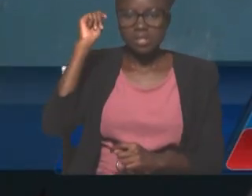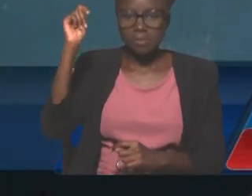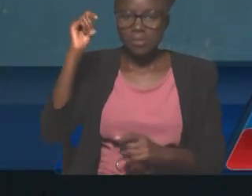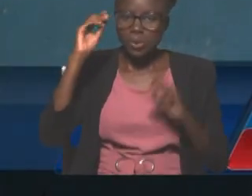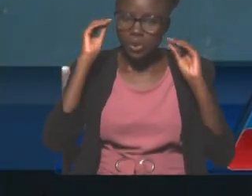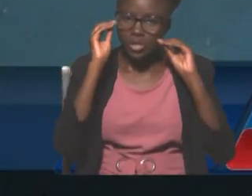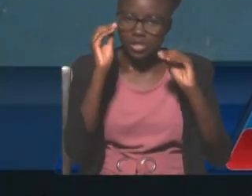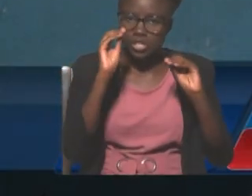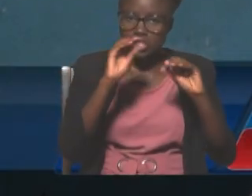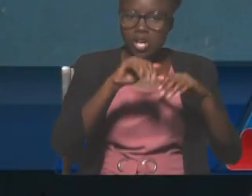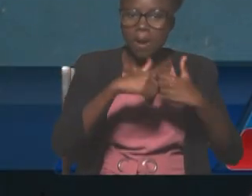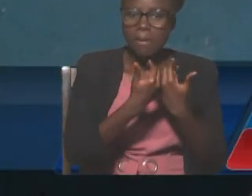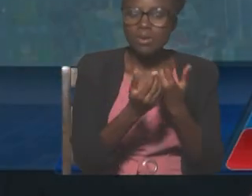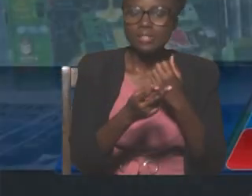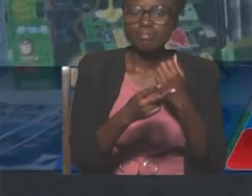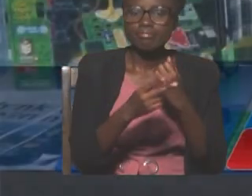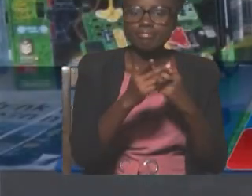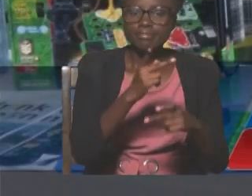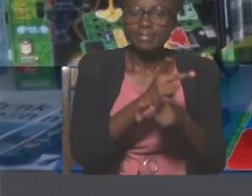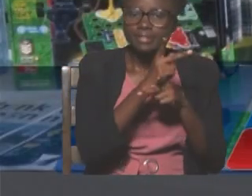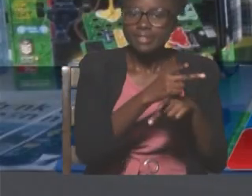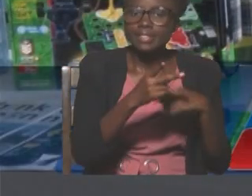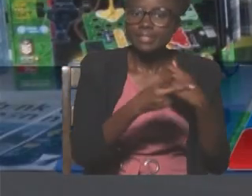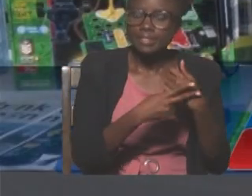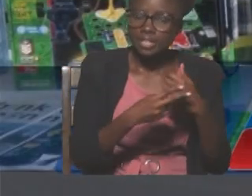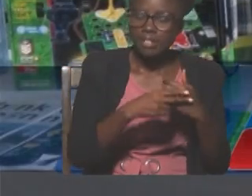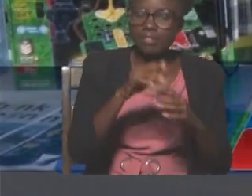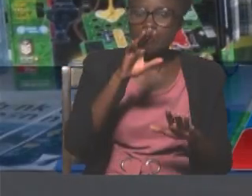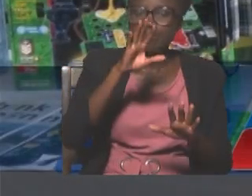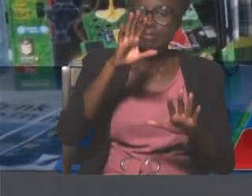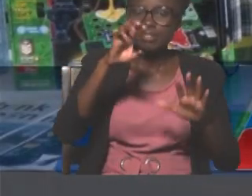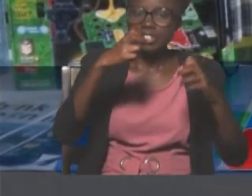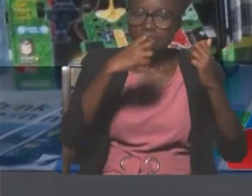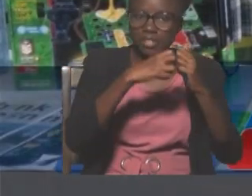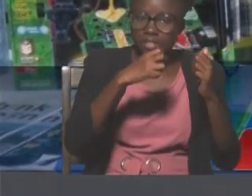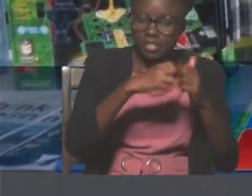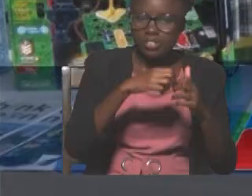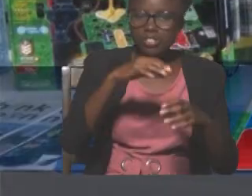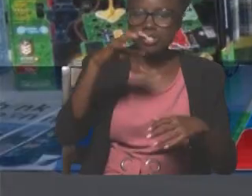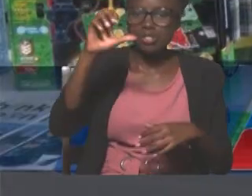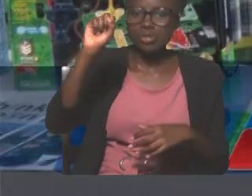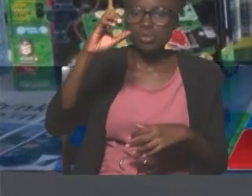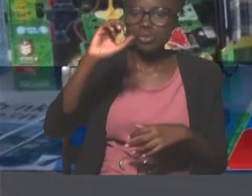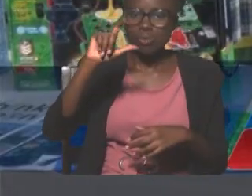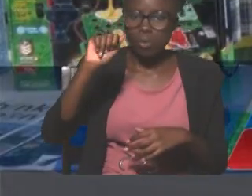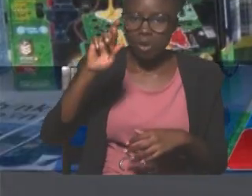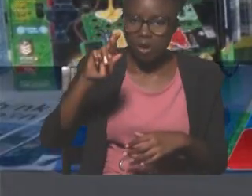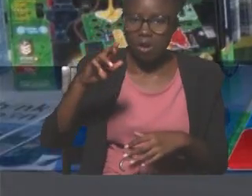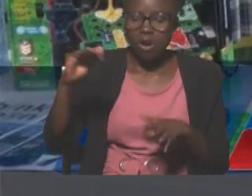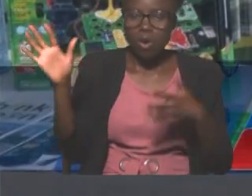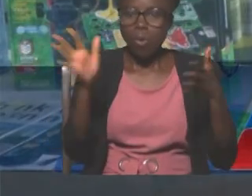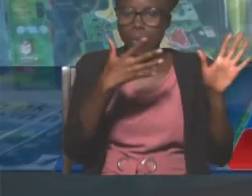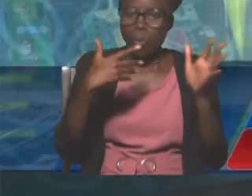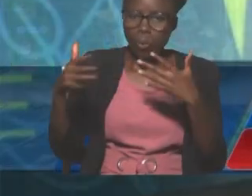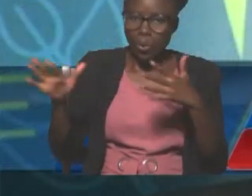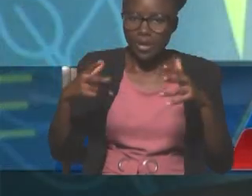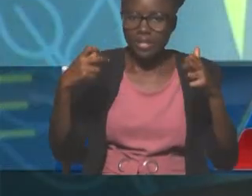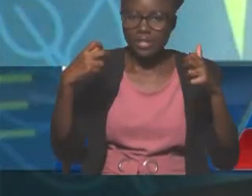on energy conservation and efficiency, climate-smart agriculture, solar and wind energy, among